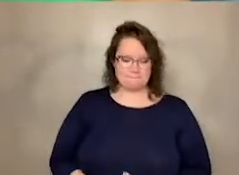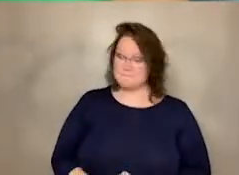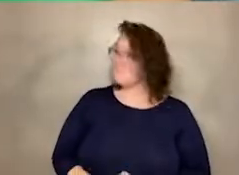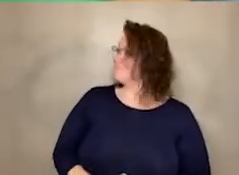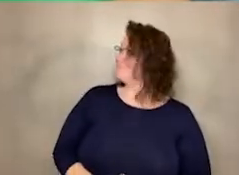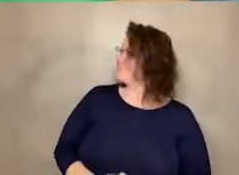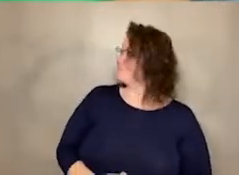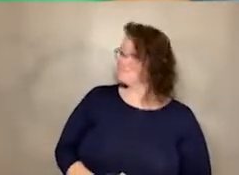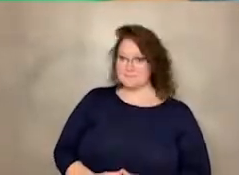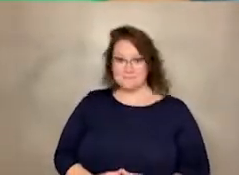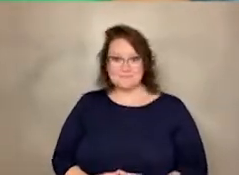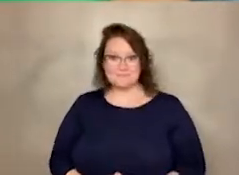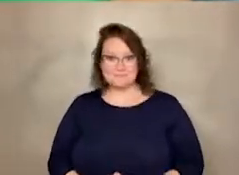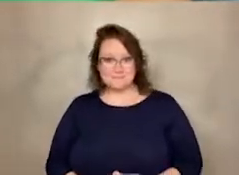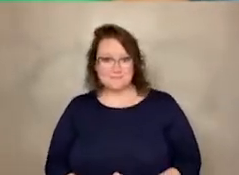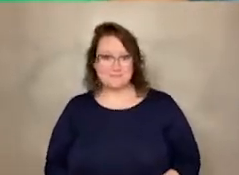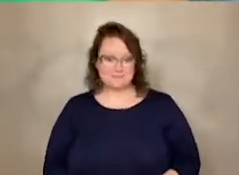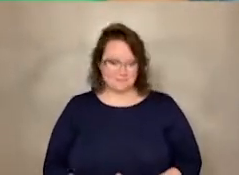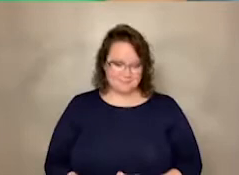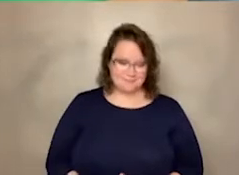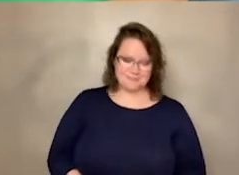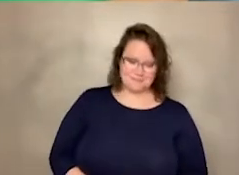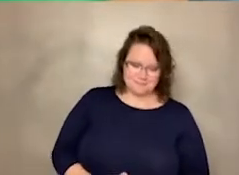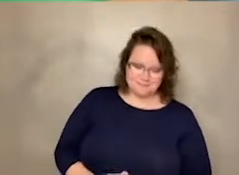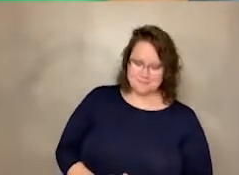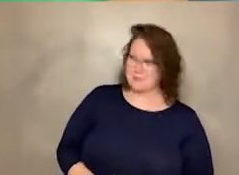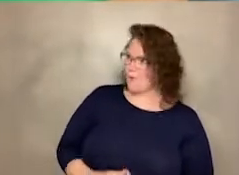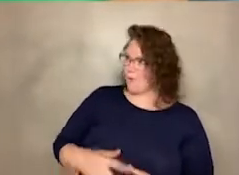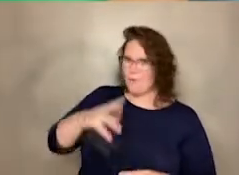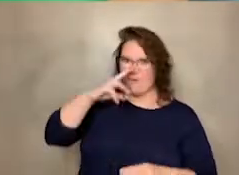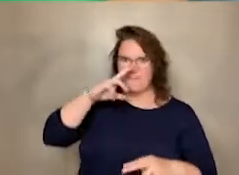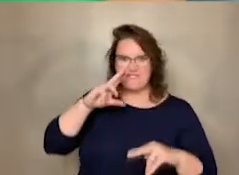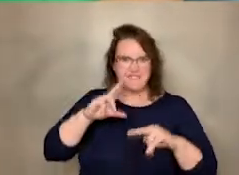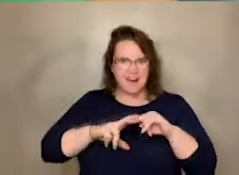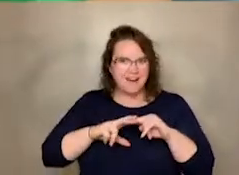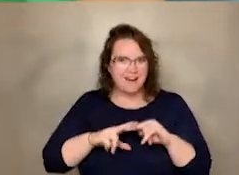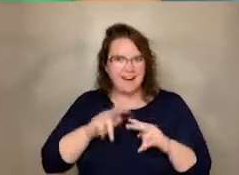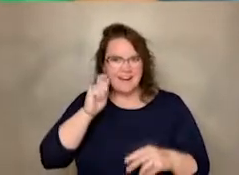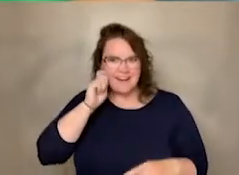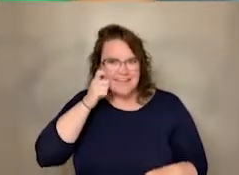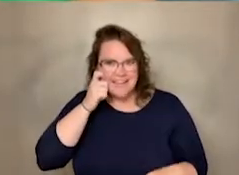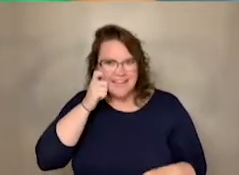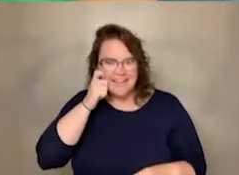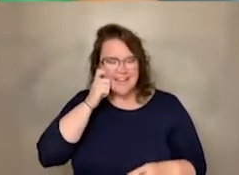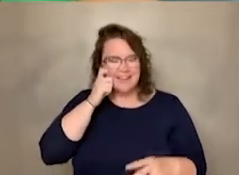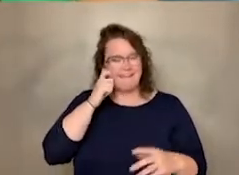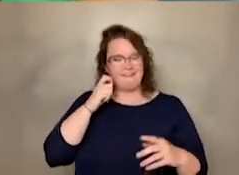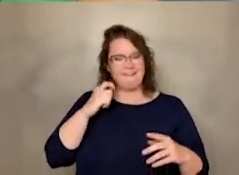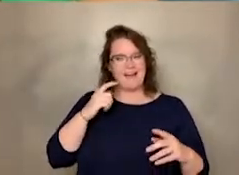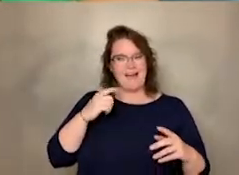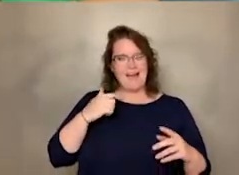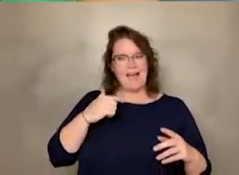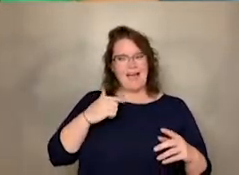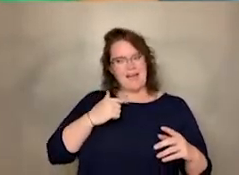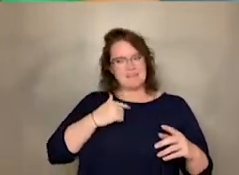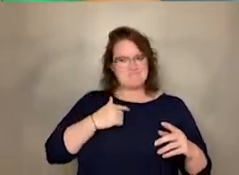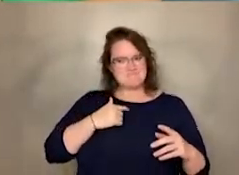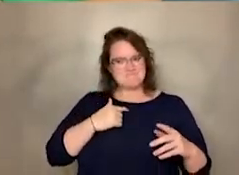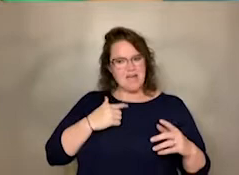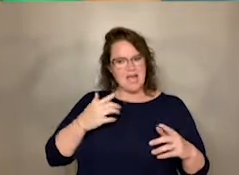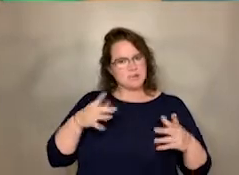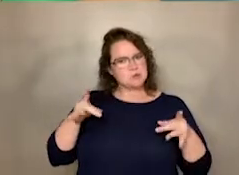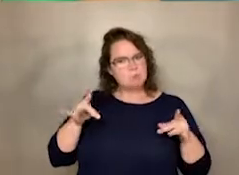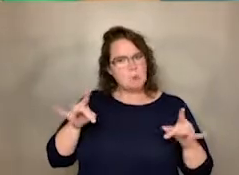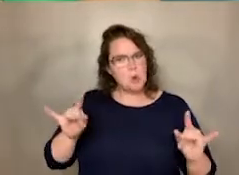you go. Oh, this is pretty neat. Yeah. This is surprisingly smooth.